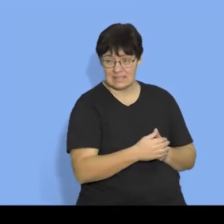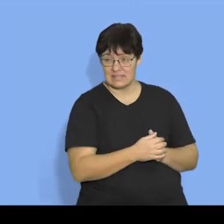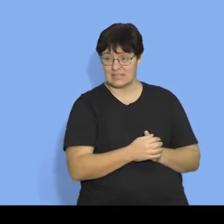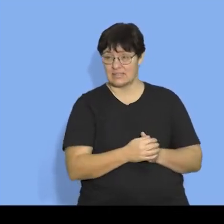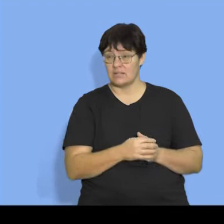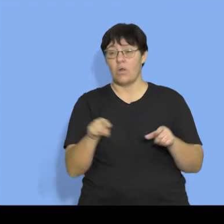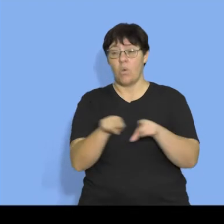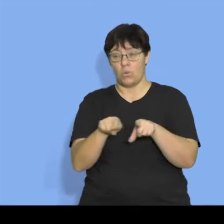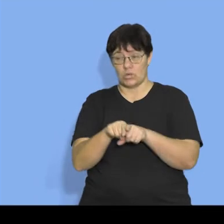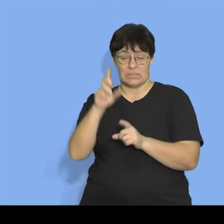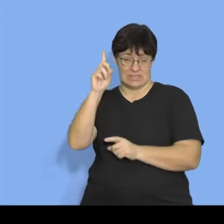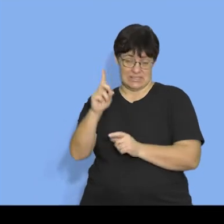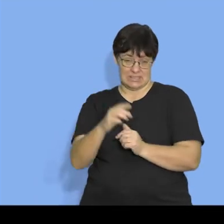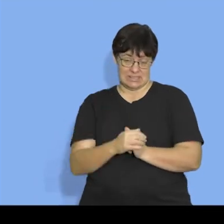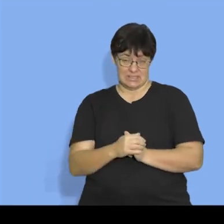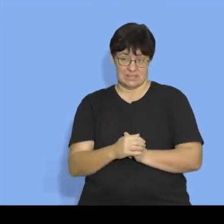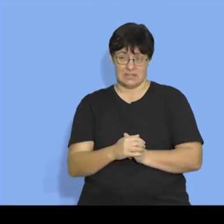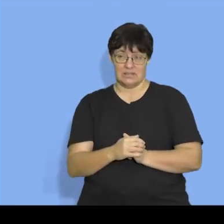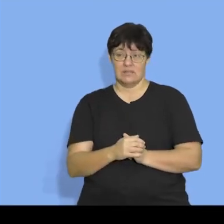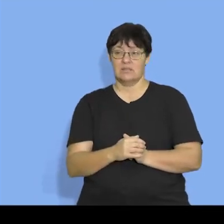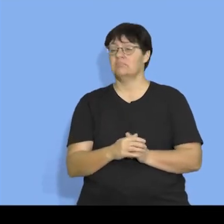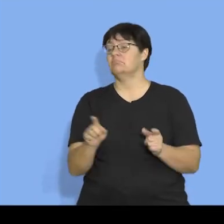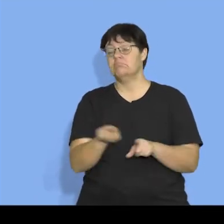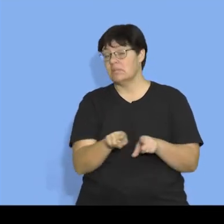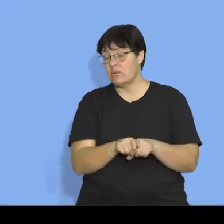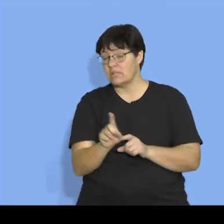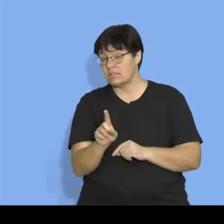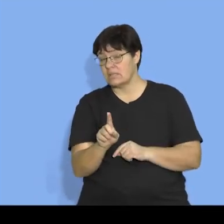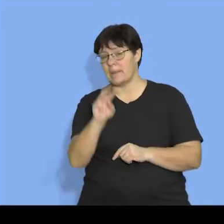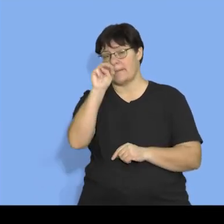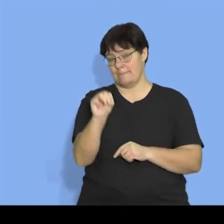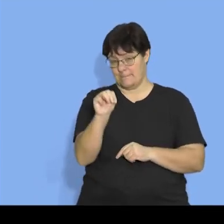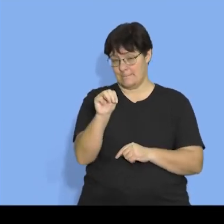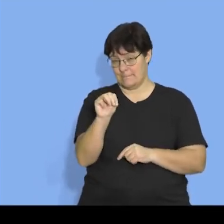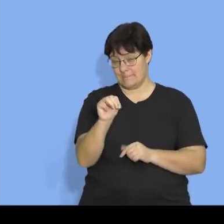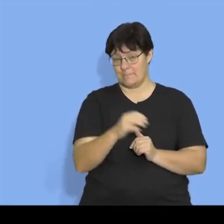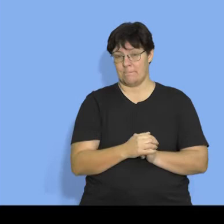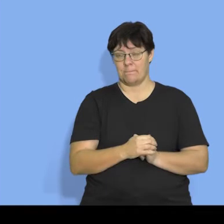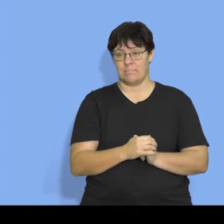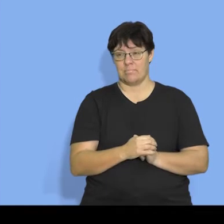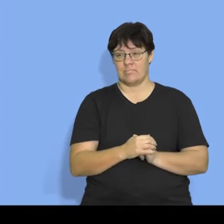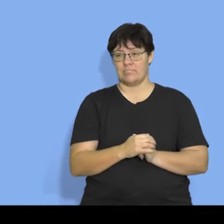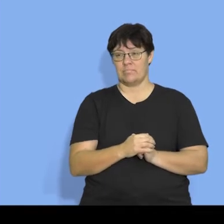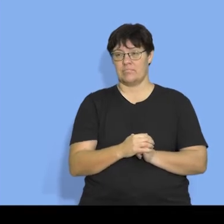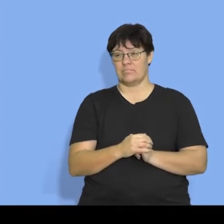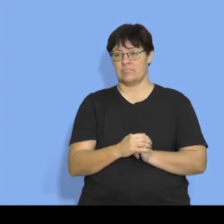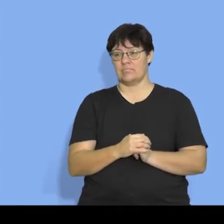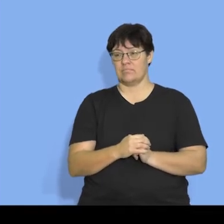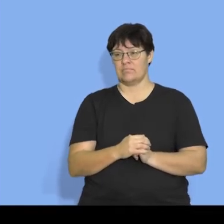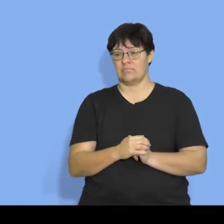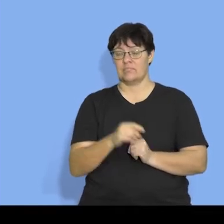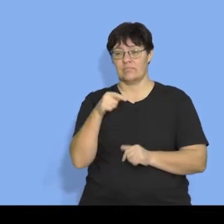can also be a d, is measured in meters, okay?